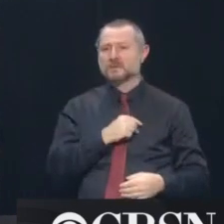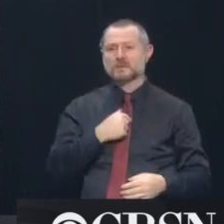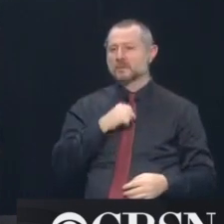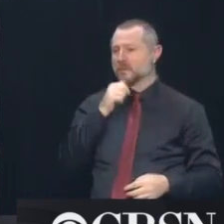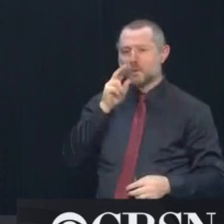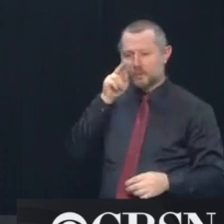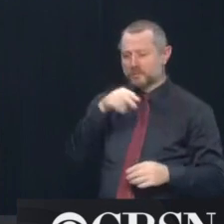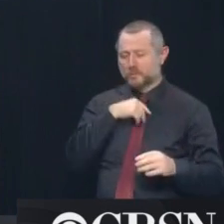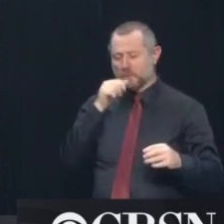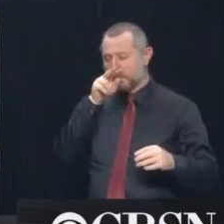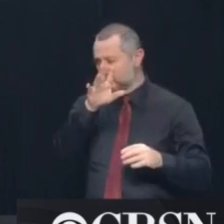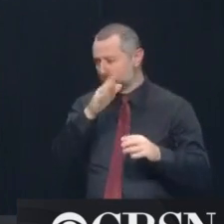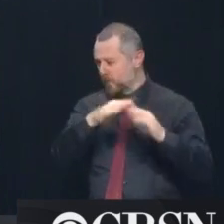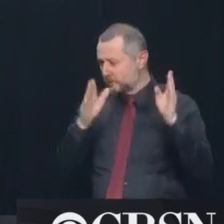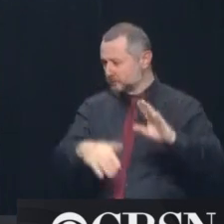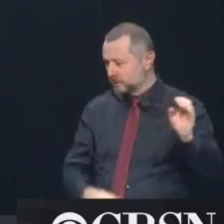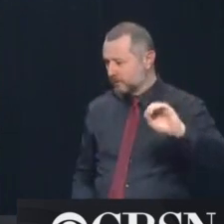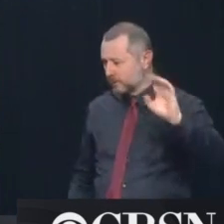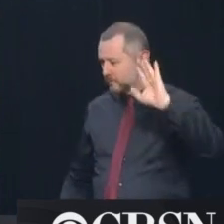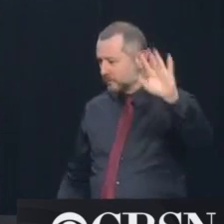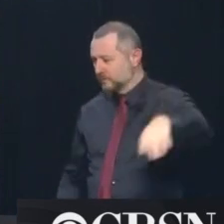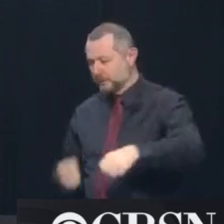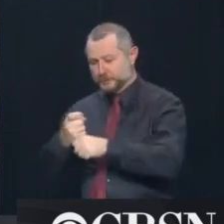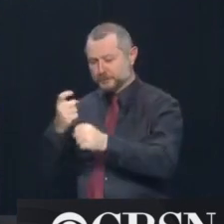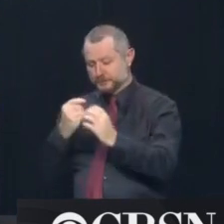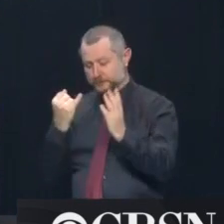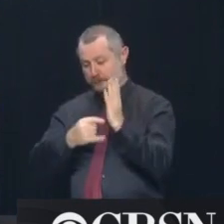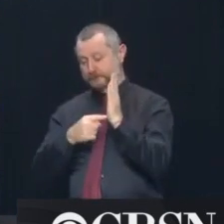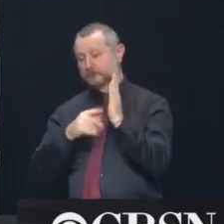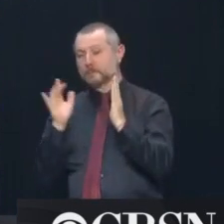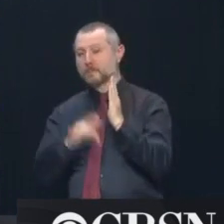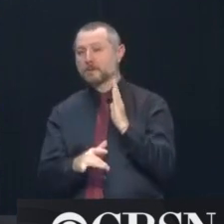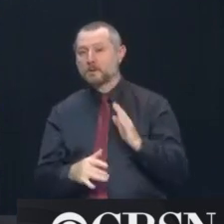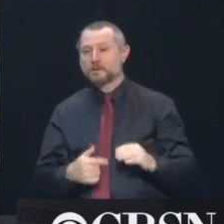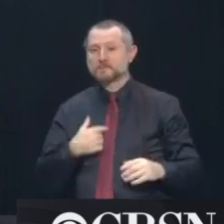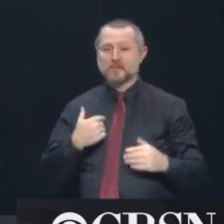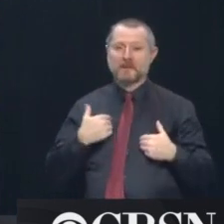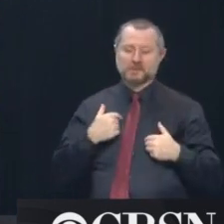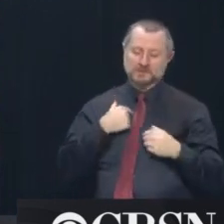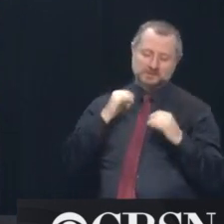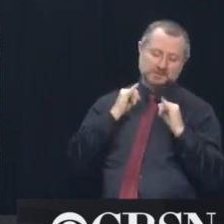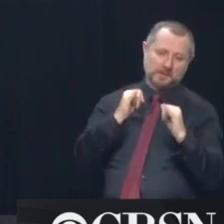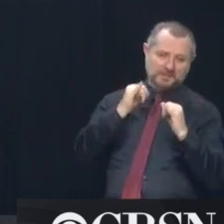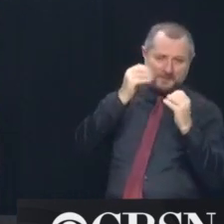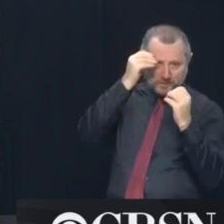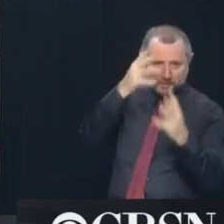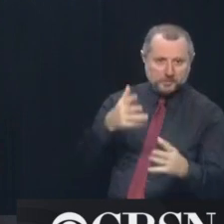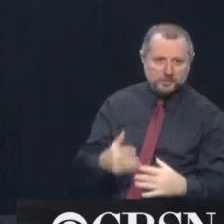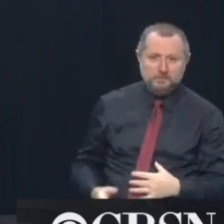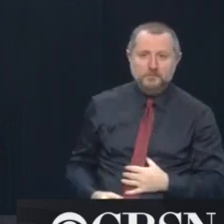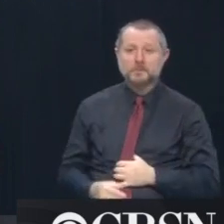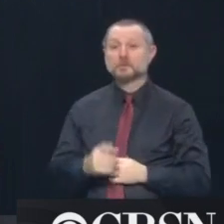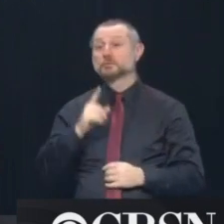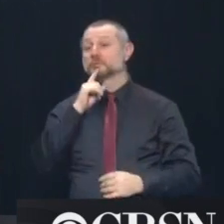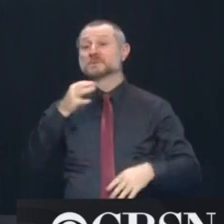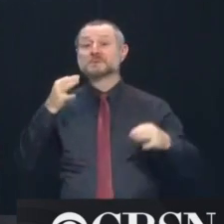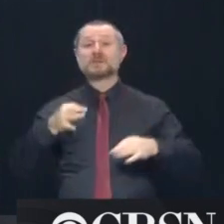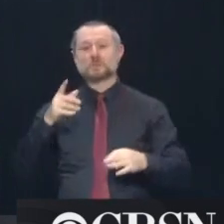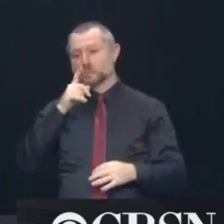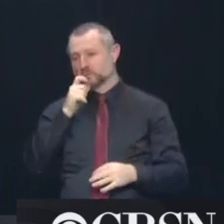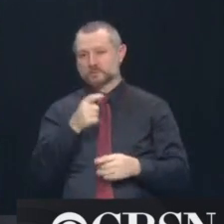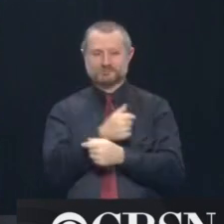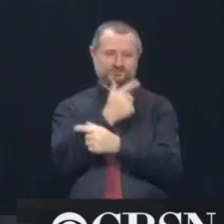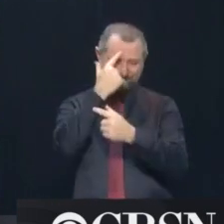window on Thanksgiving. You know everything I know. It's up to you. And